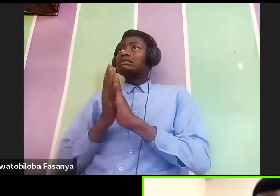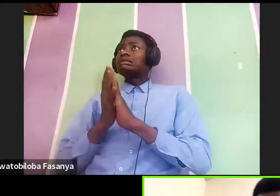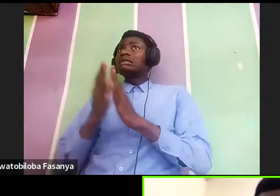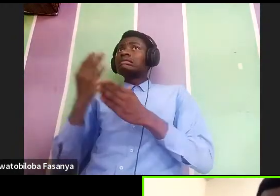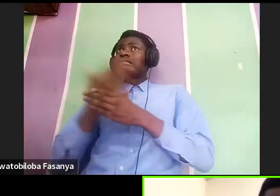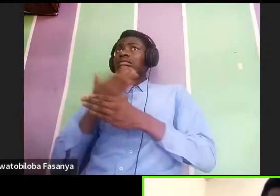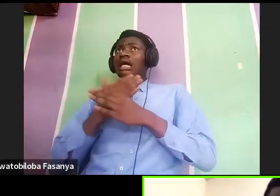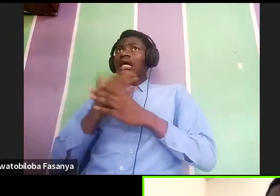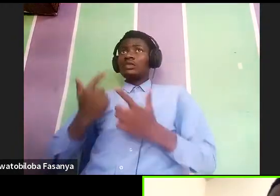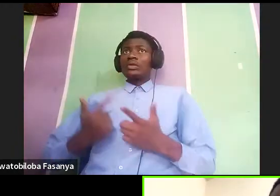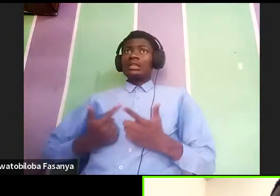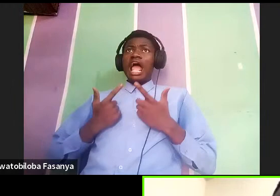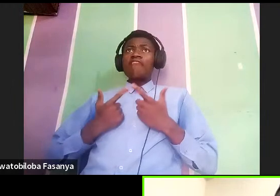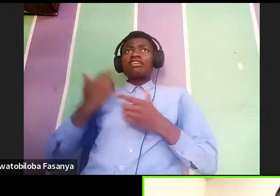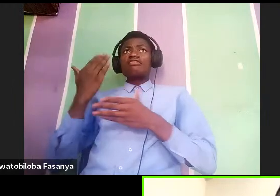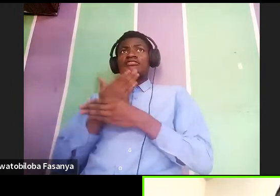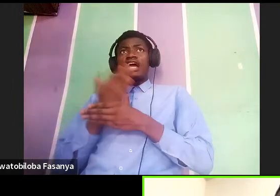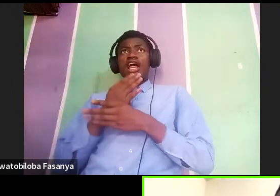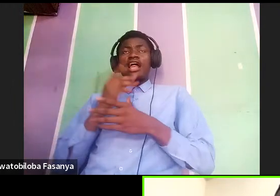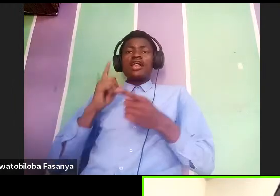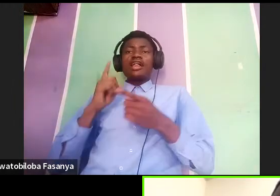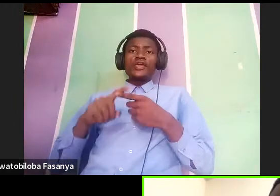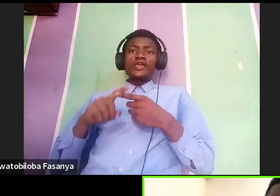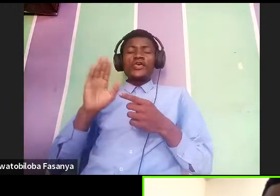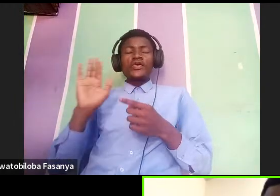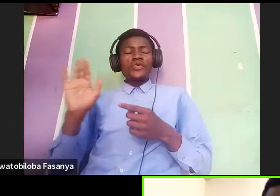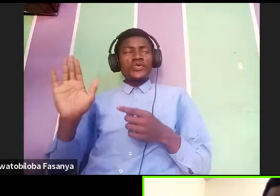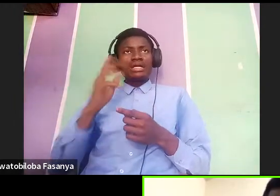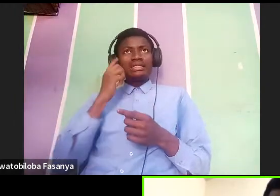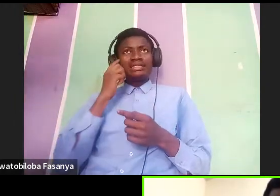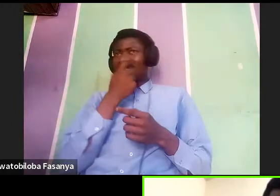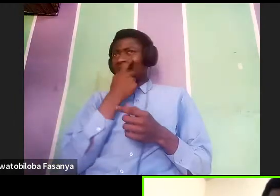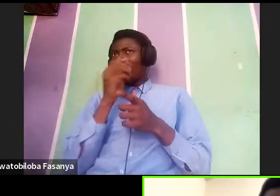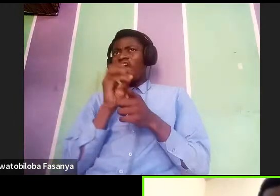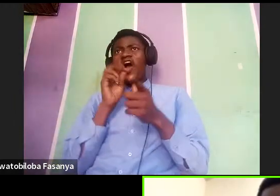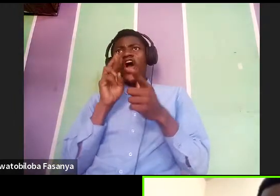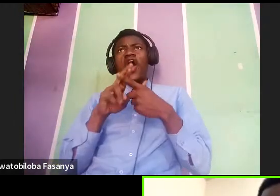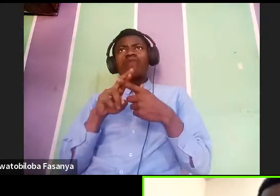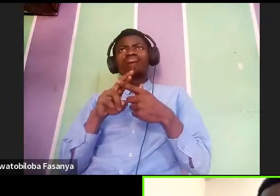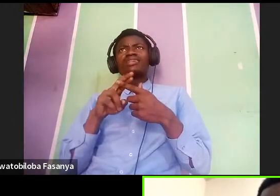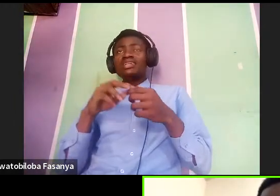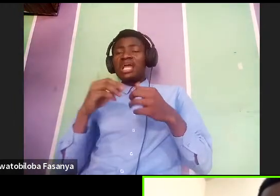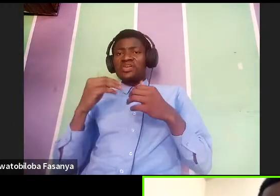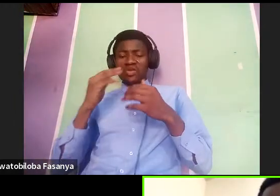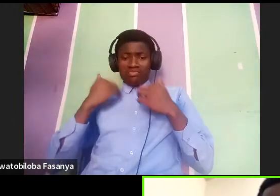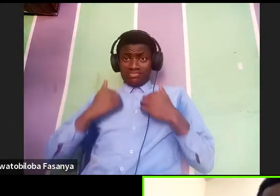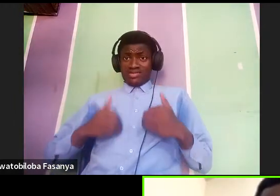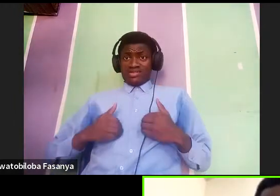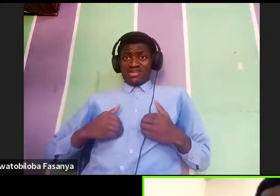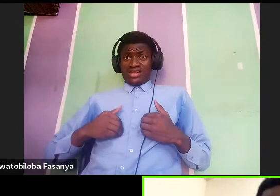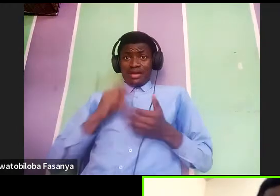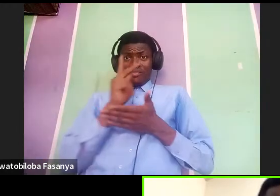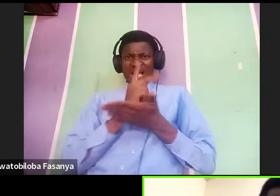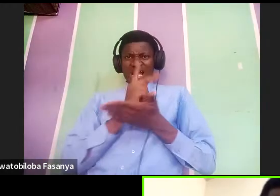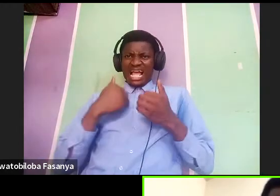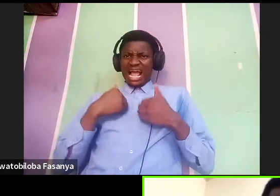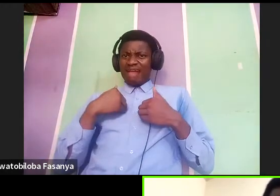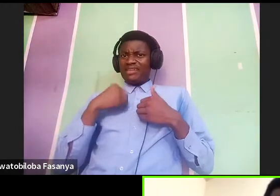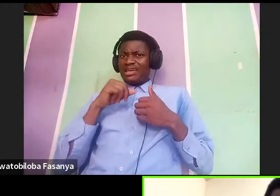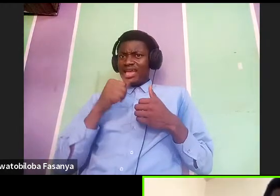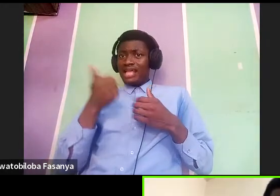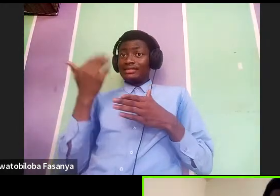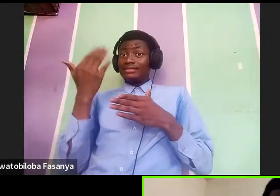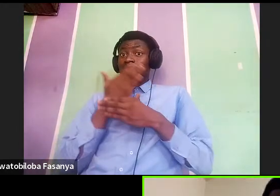sight? Is there any threat to any vital organs in the body? So generally, that's what I would